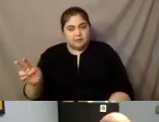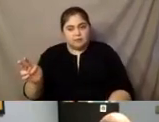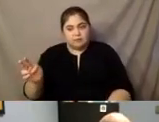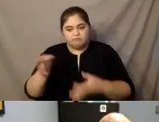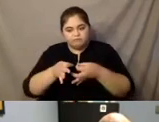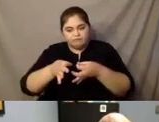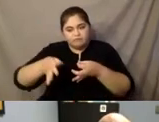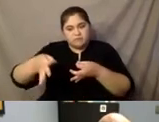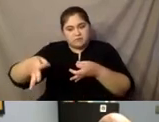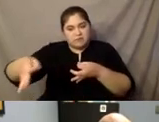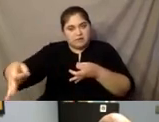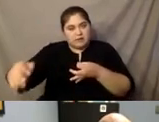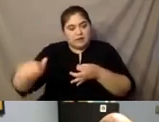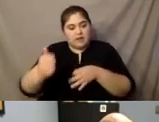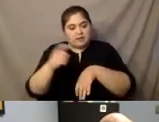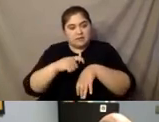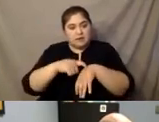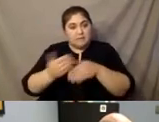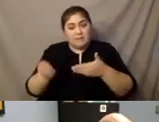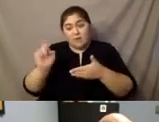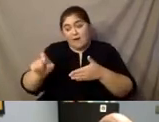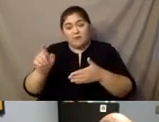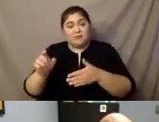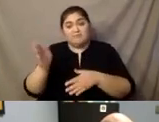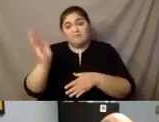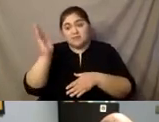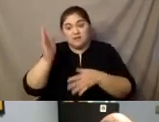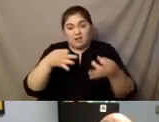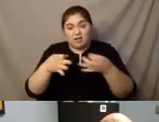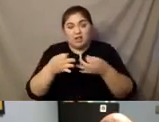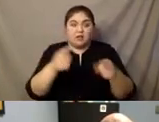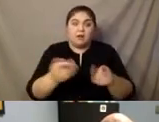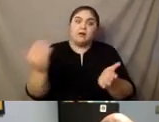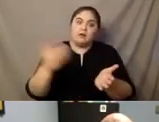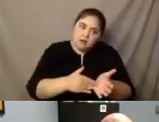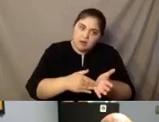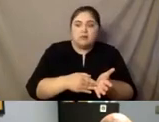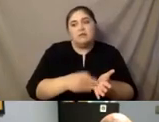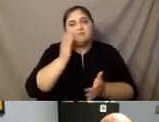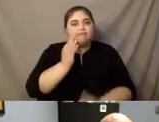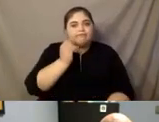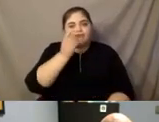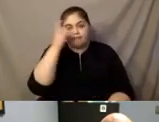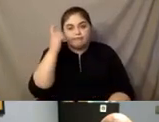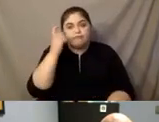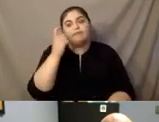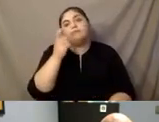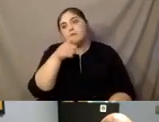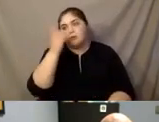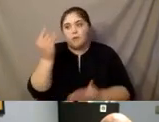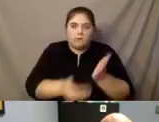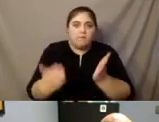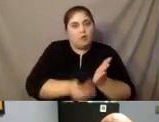that they might have to testify again, and keep dealing with, the events that happened on the date of the crime over and over